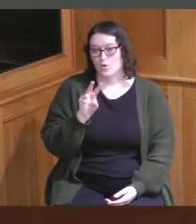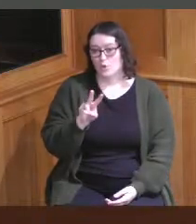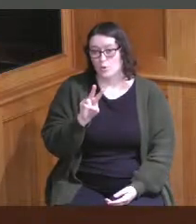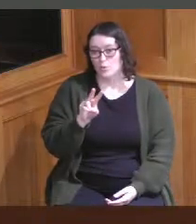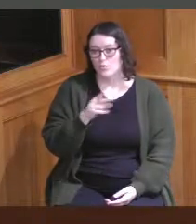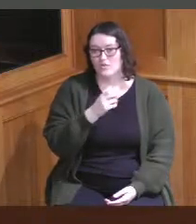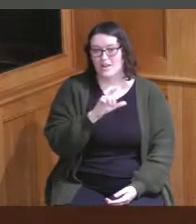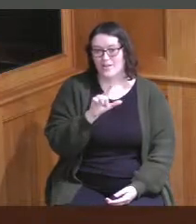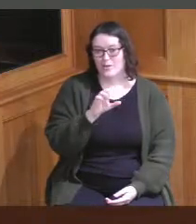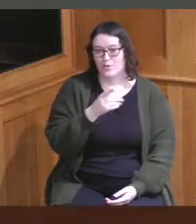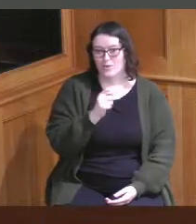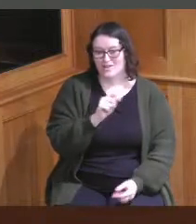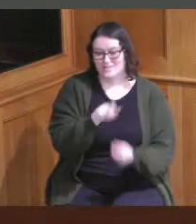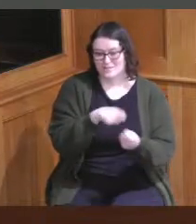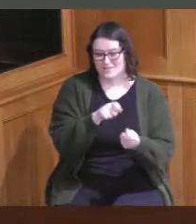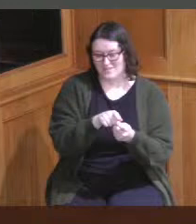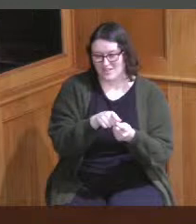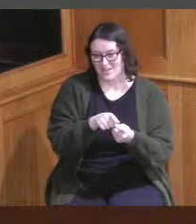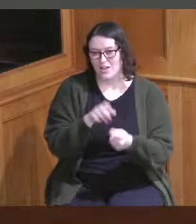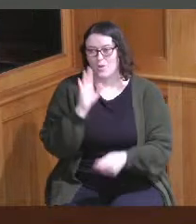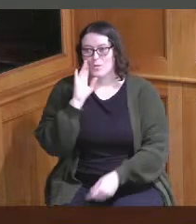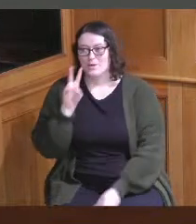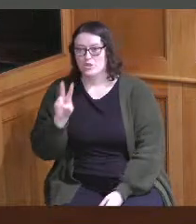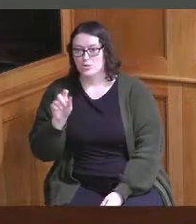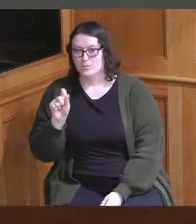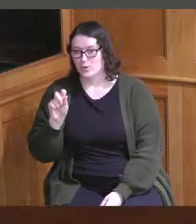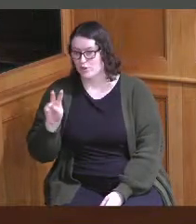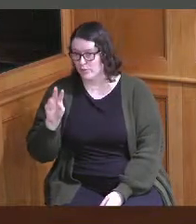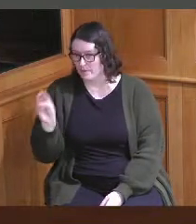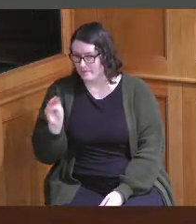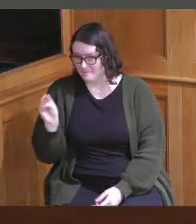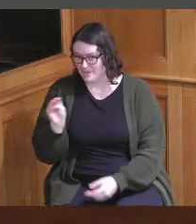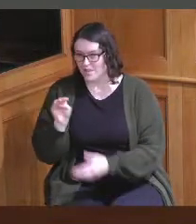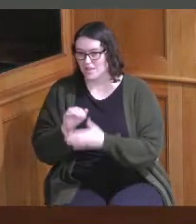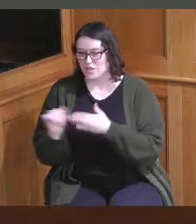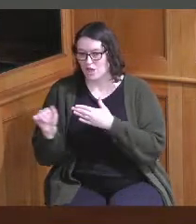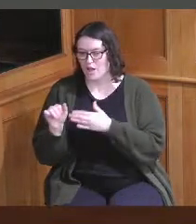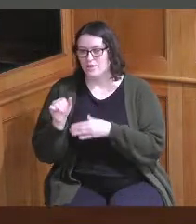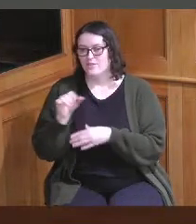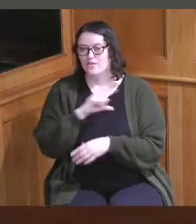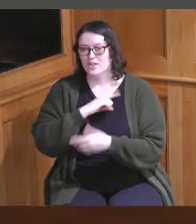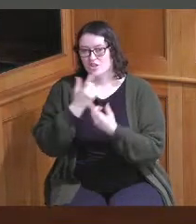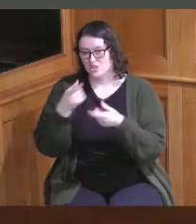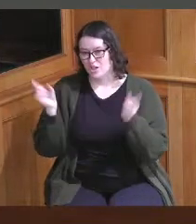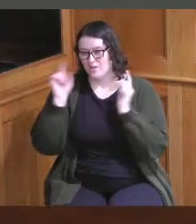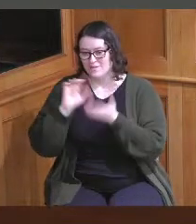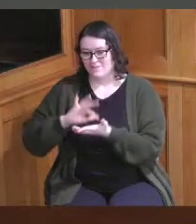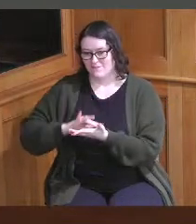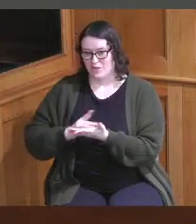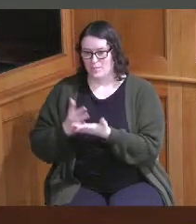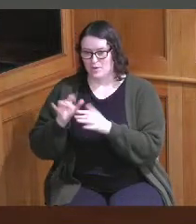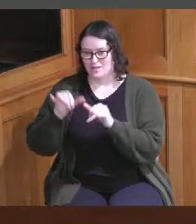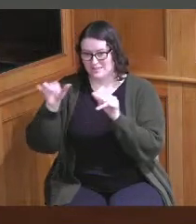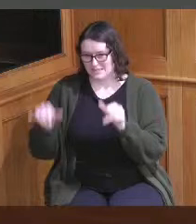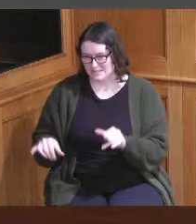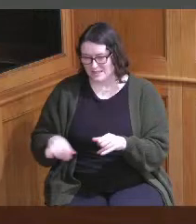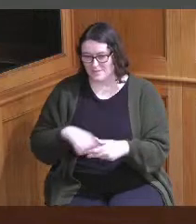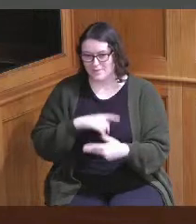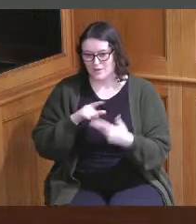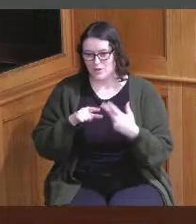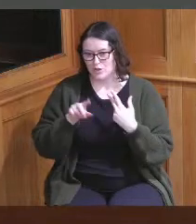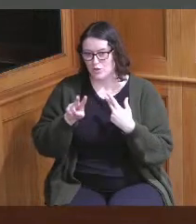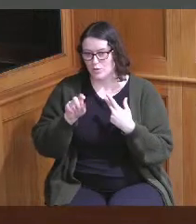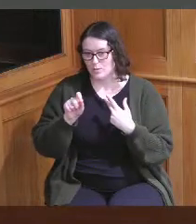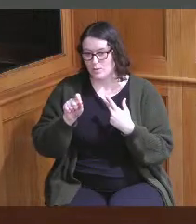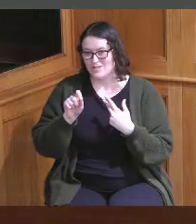Hillcrest renovation. There is a $2.2 million allocation for the sheriff's fingerprint system. There's a